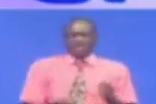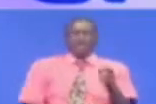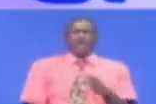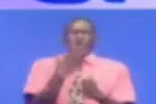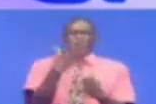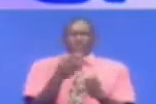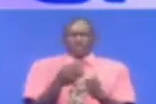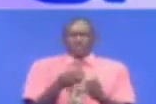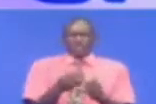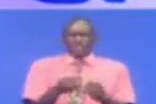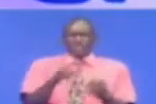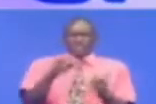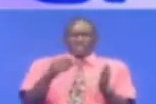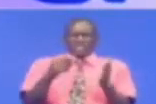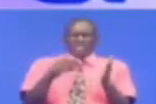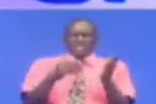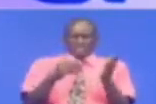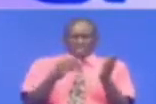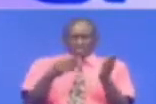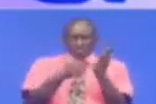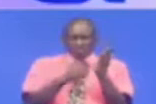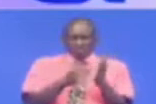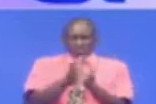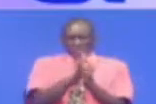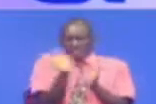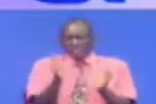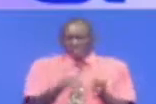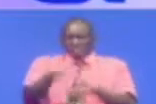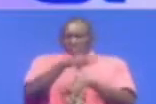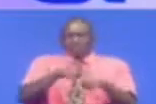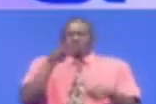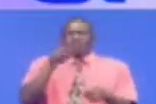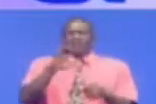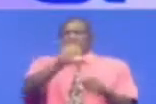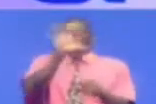launched digital brand, Nation.Africa. We promise you,